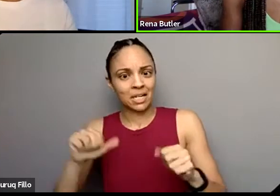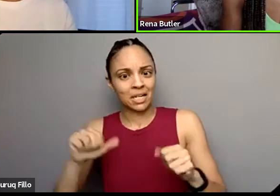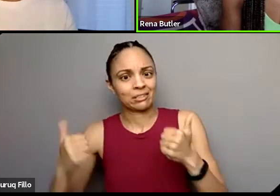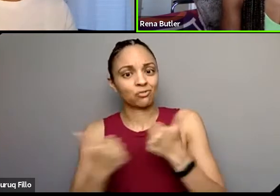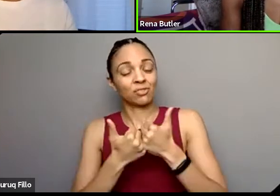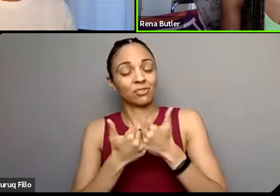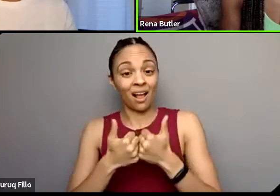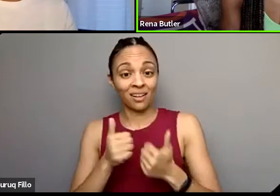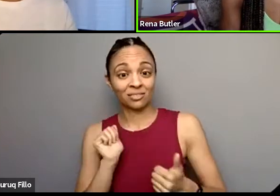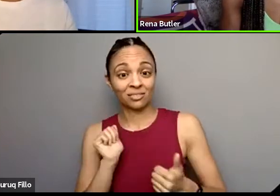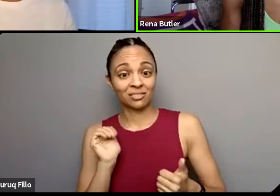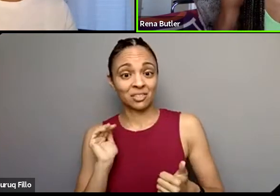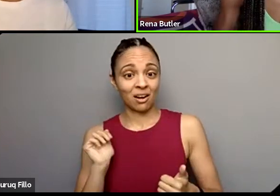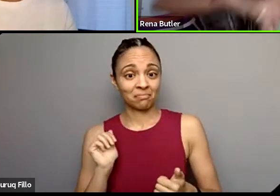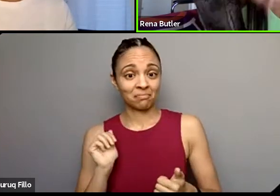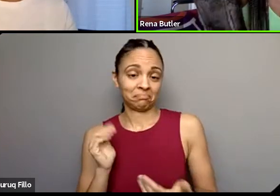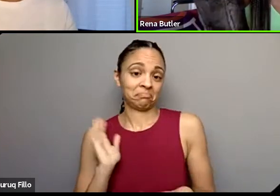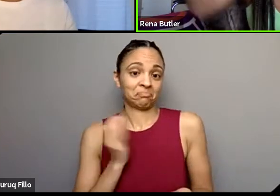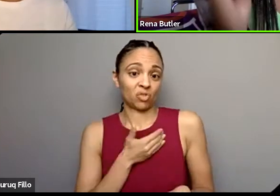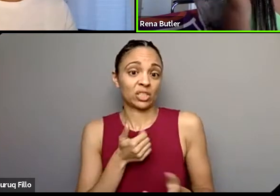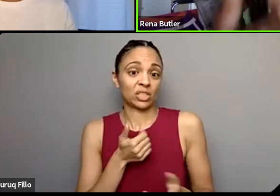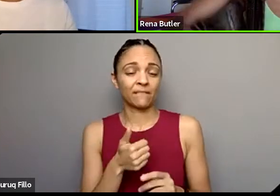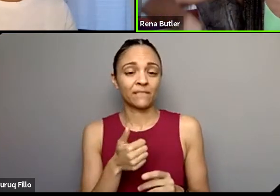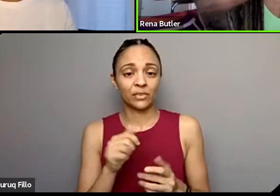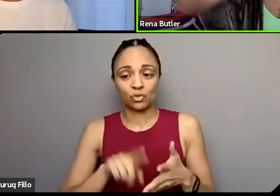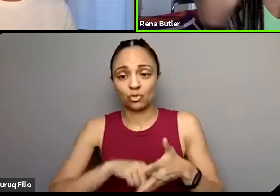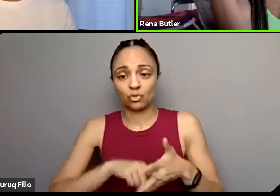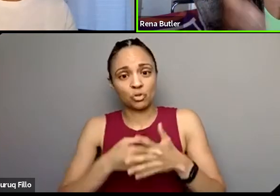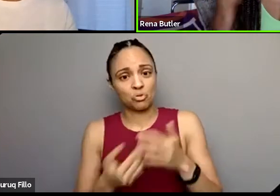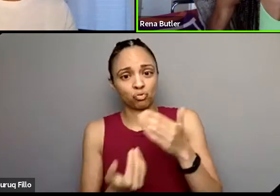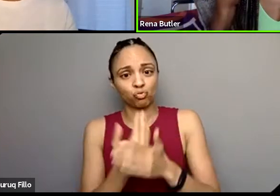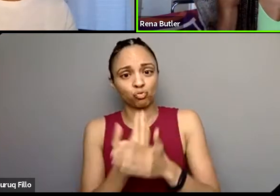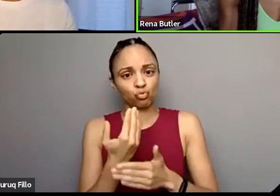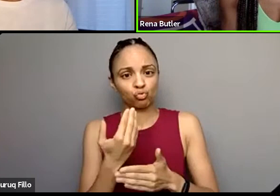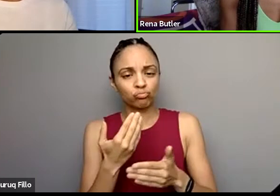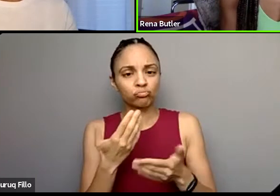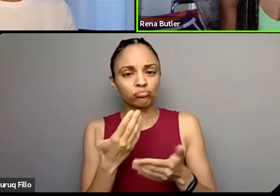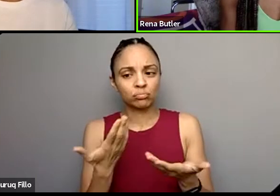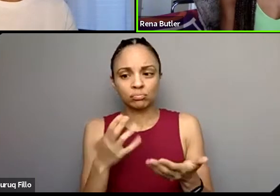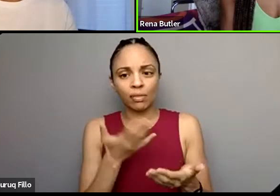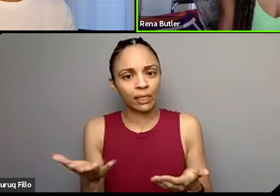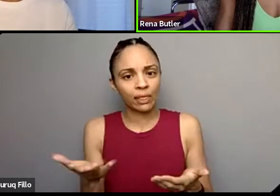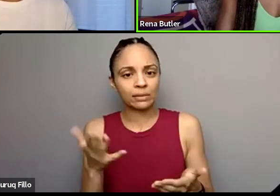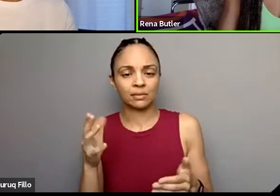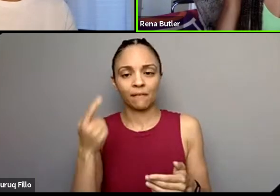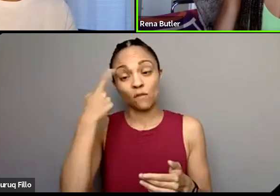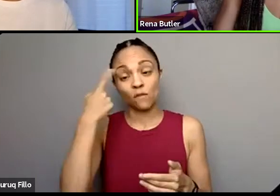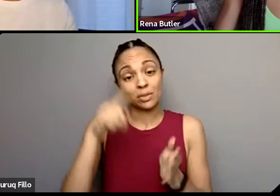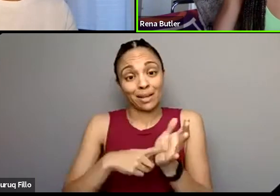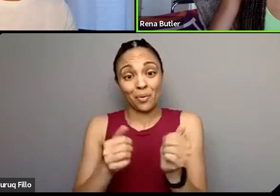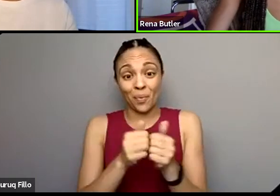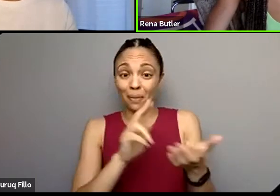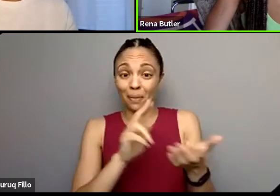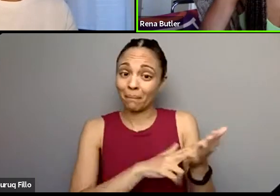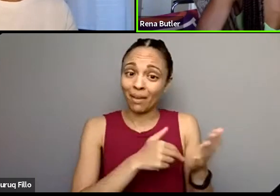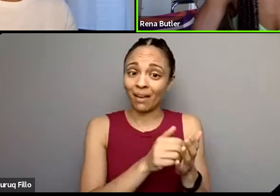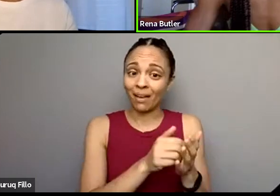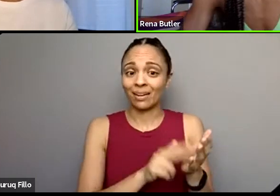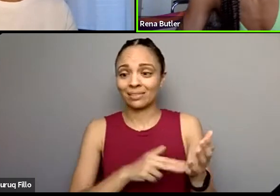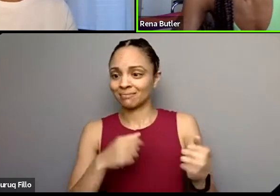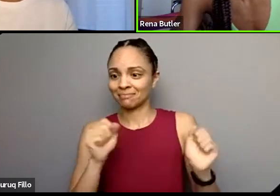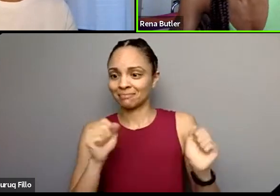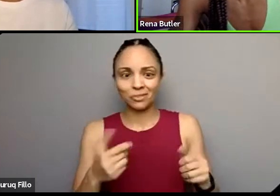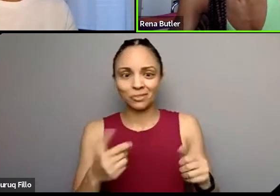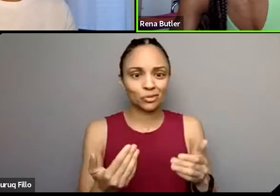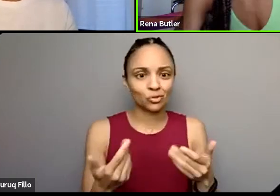I think I'm really into this surrealist technique where I'm swirling colors, and I want to try something different because I don't want to,